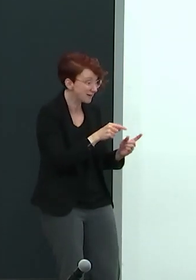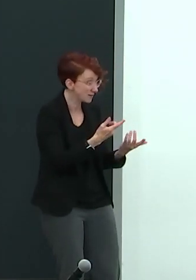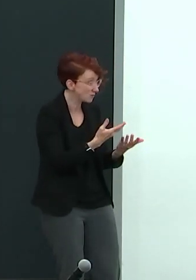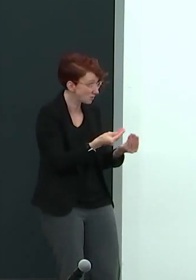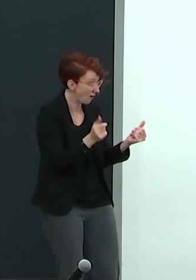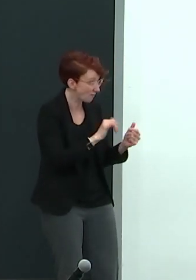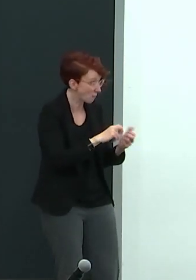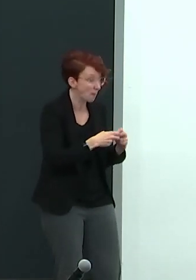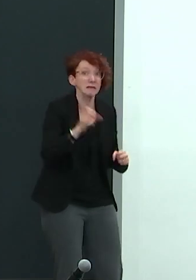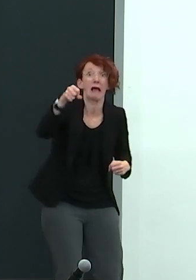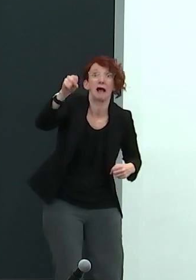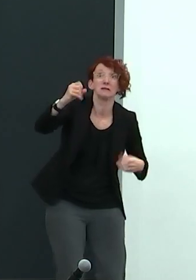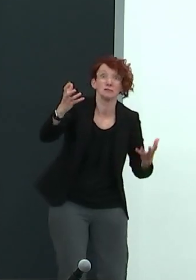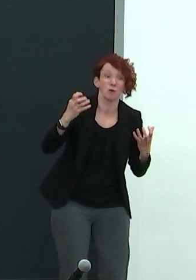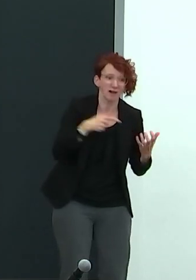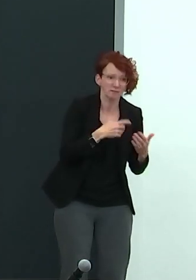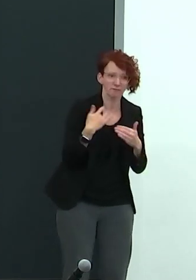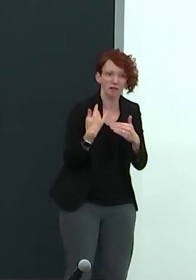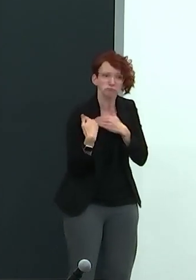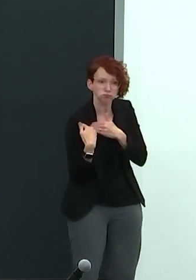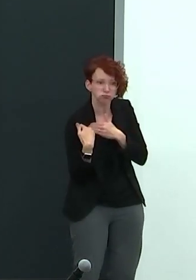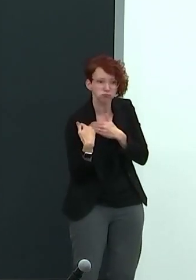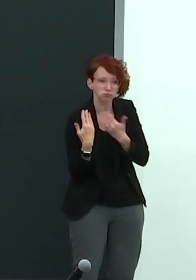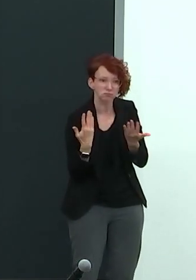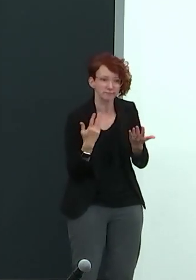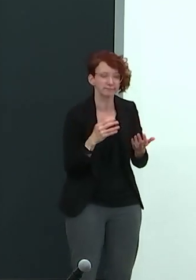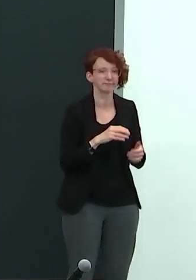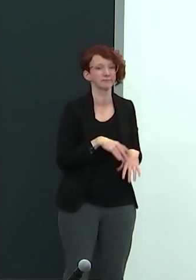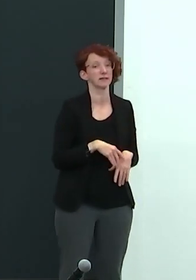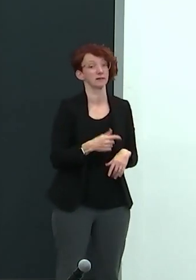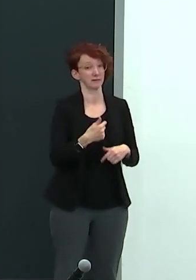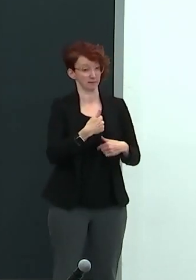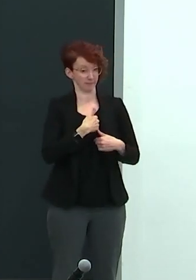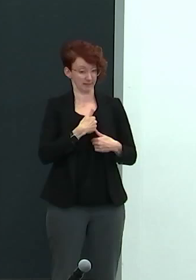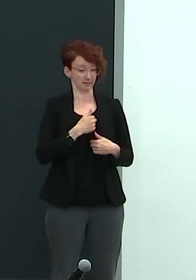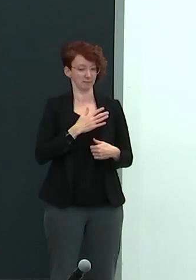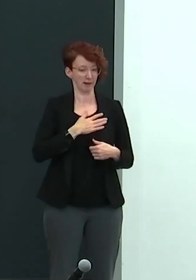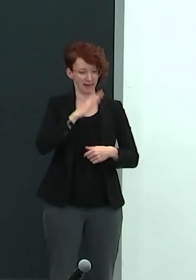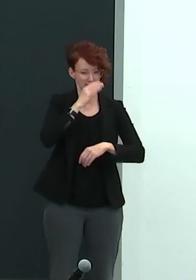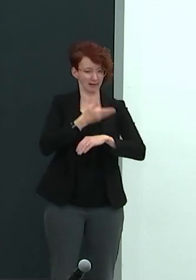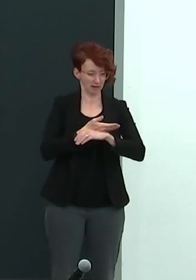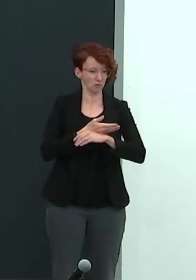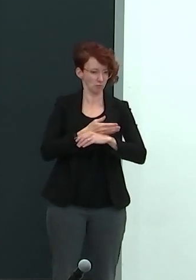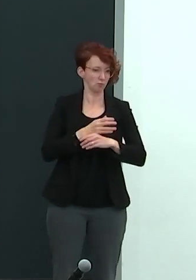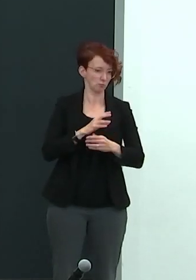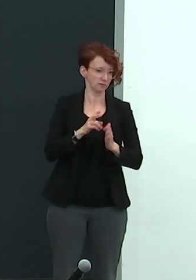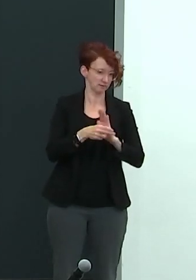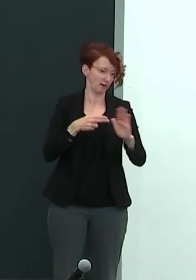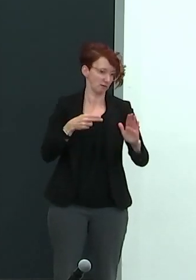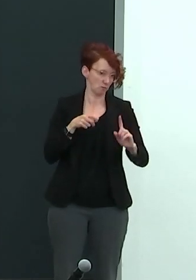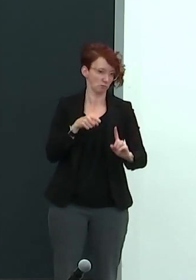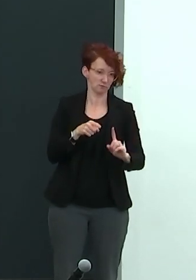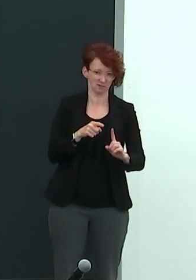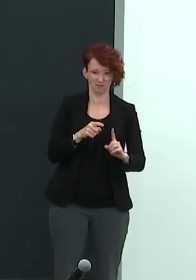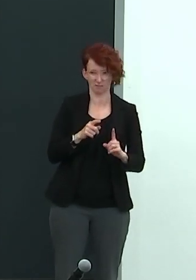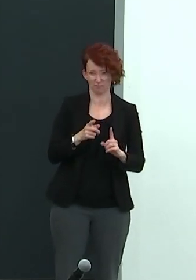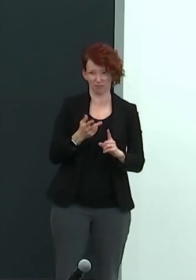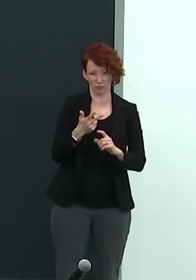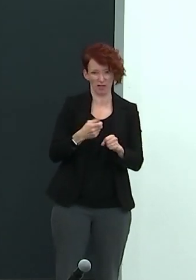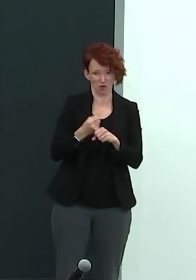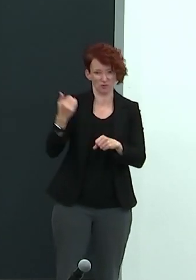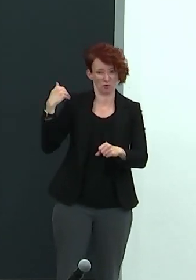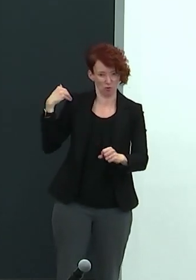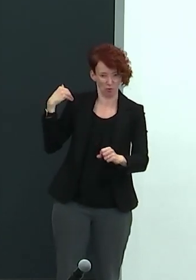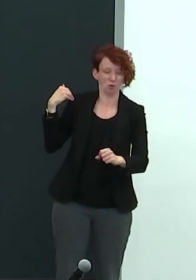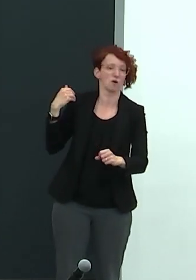autism. Despite my role at MSOE, my strong advocacy for neurodiversity, expert